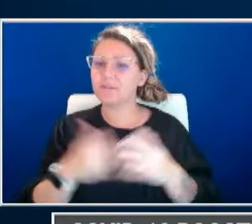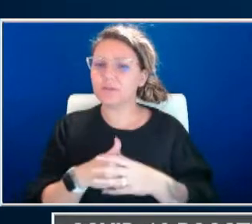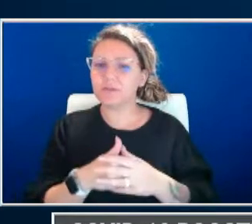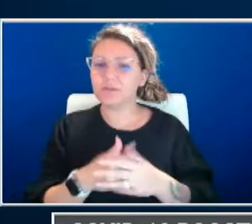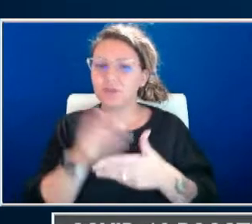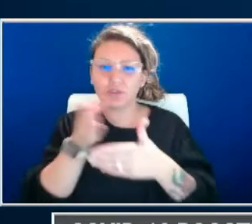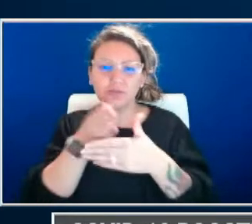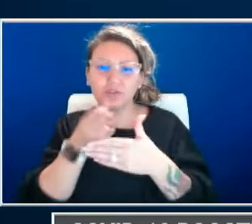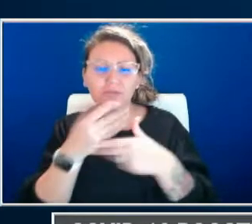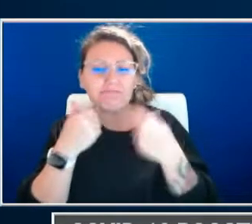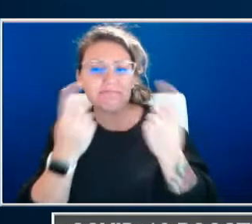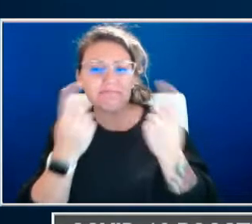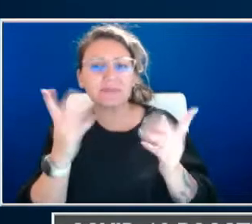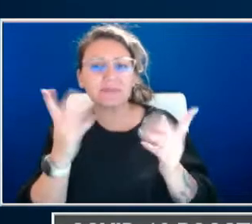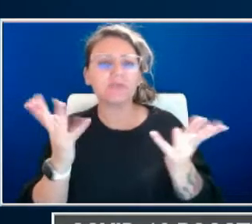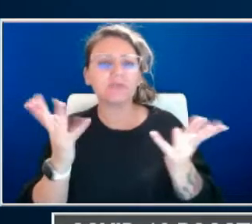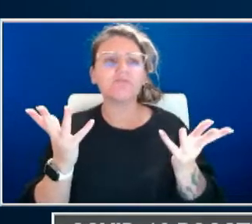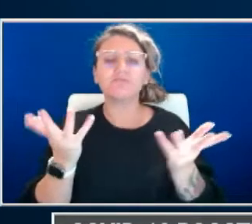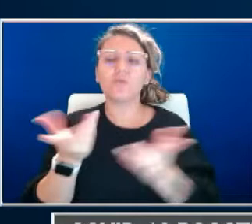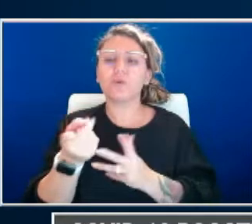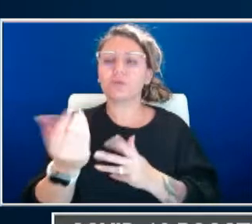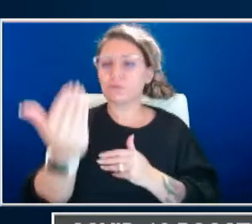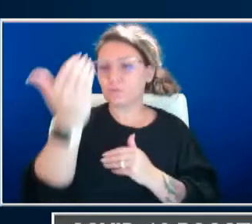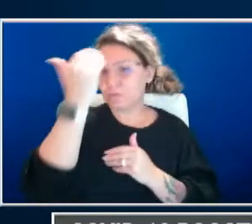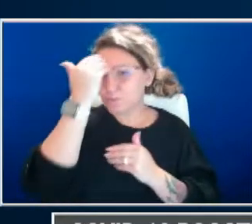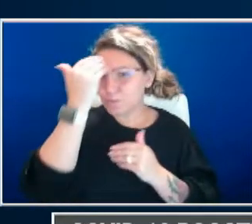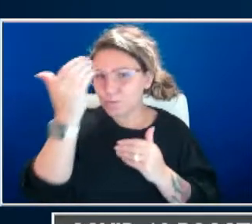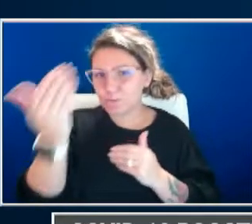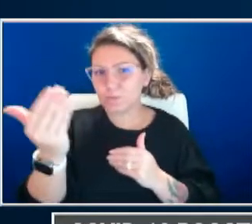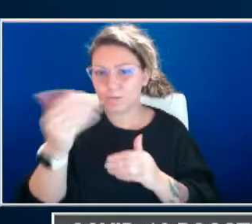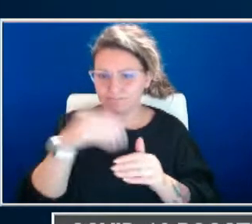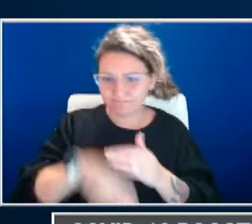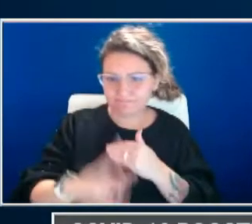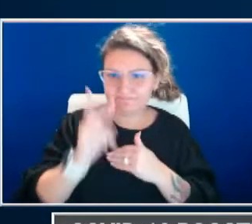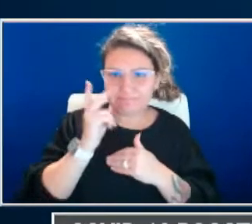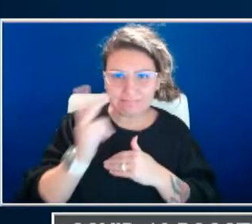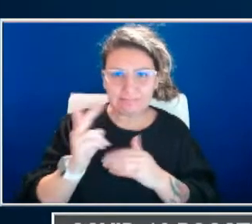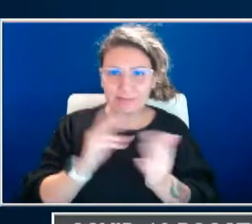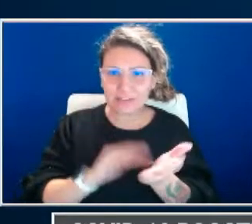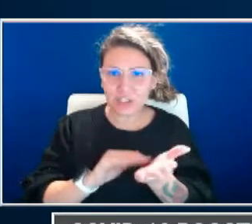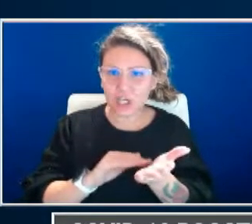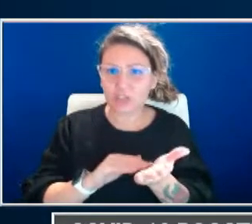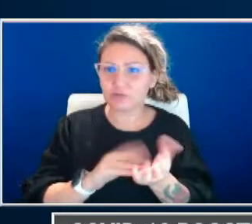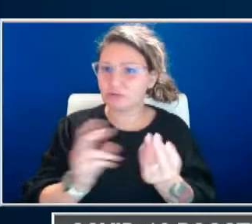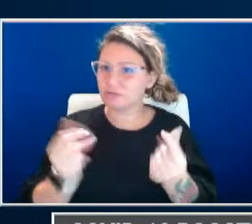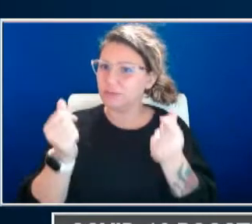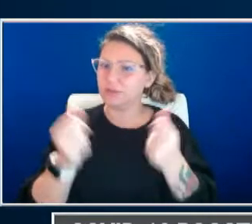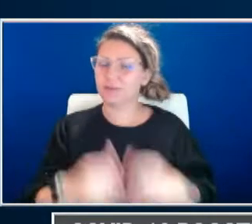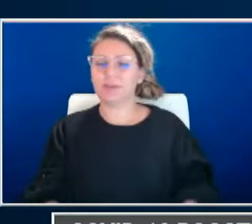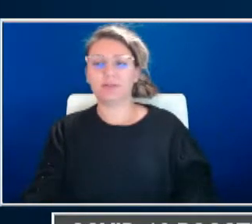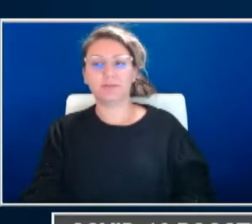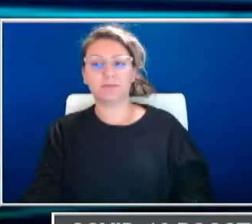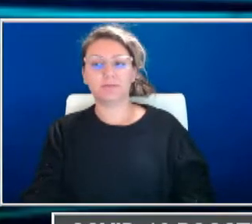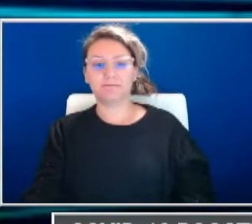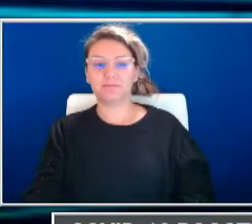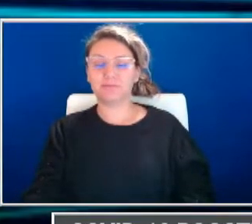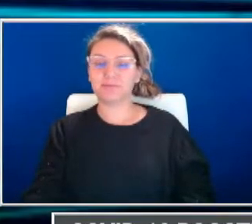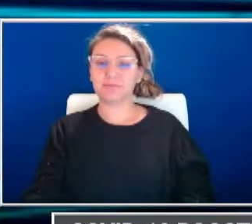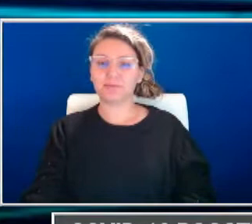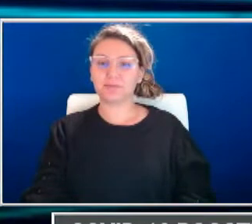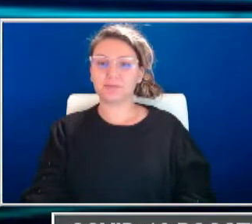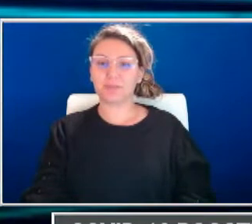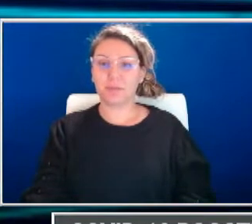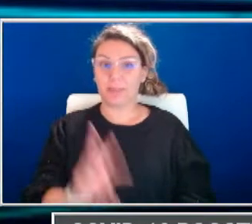our audience what you knew to come and see a doctor and get help right away. Well,